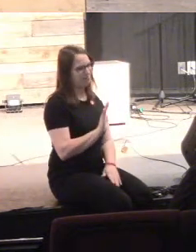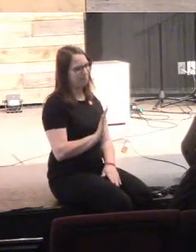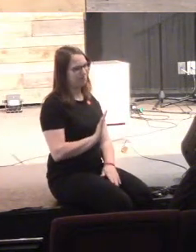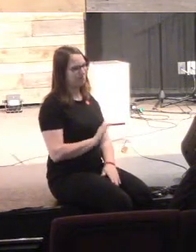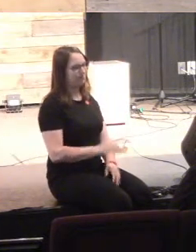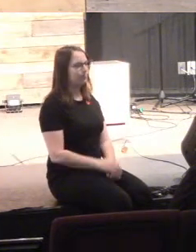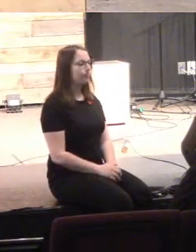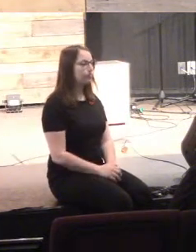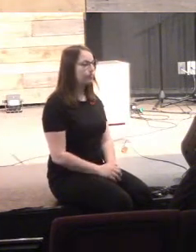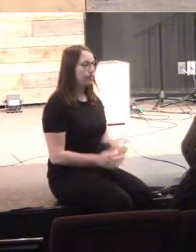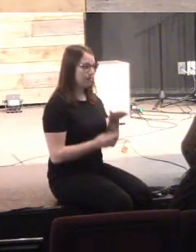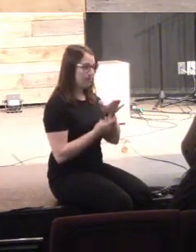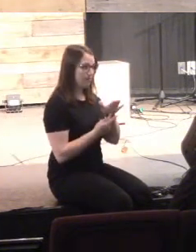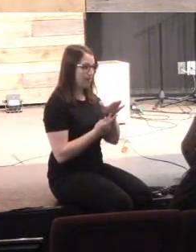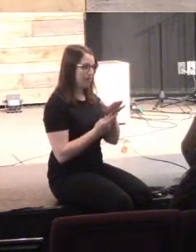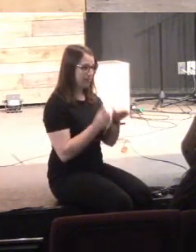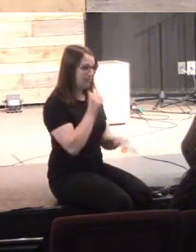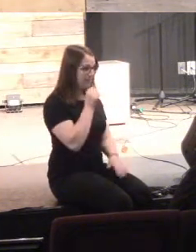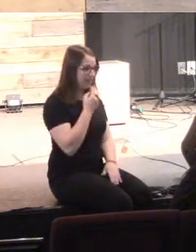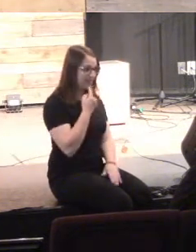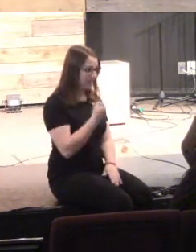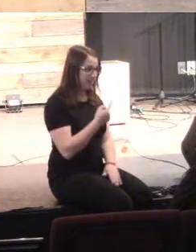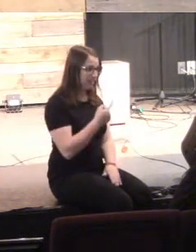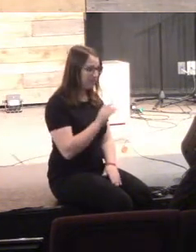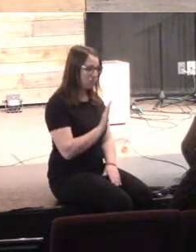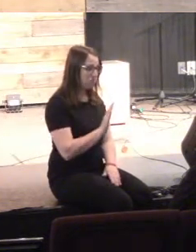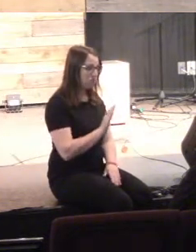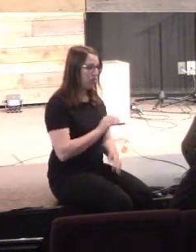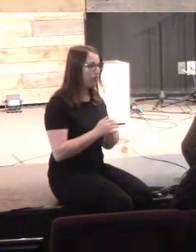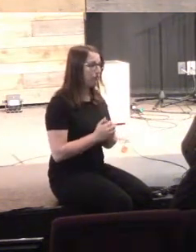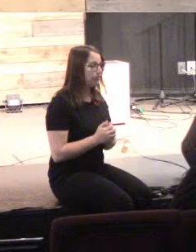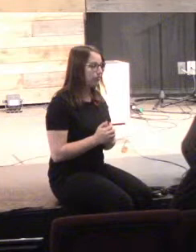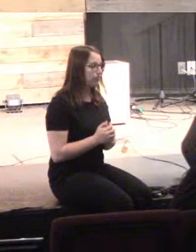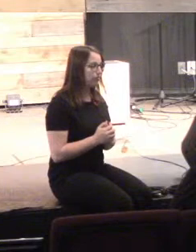But that's not what Paul said. He's like, I want to,